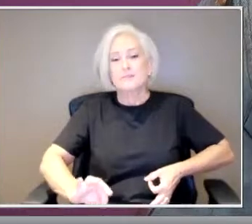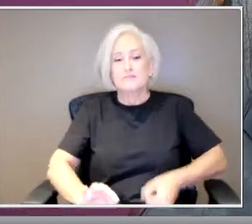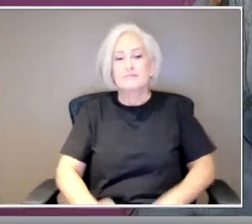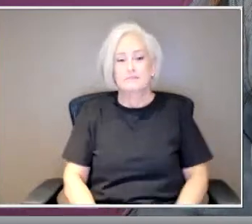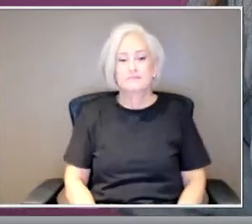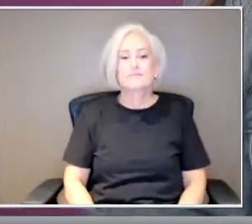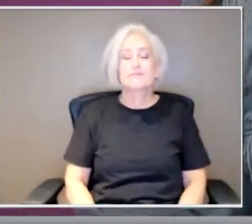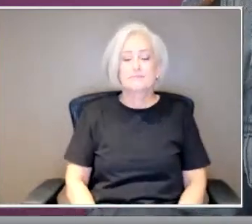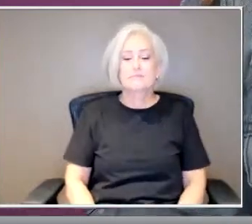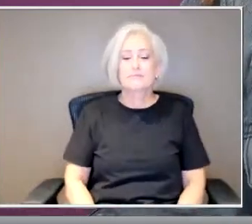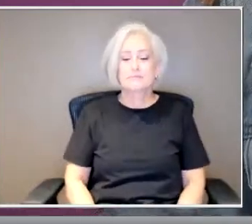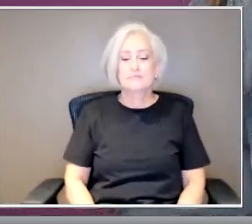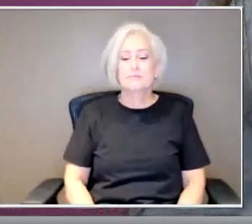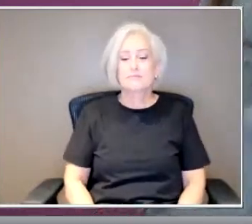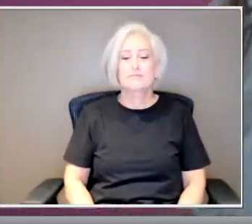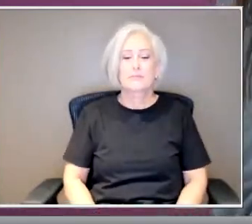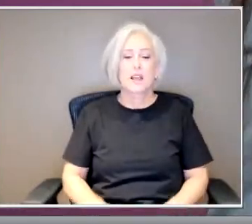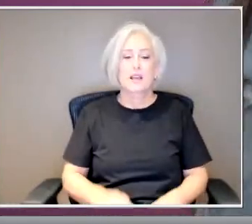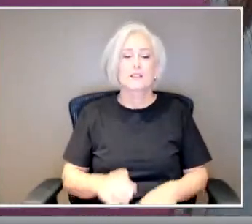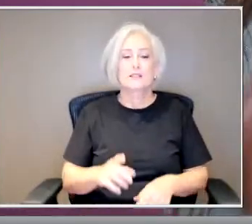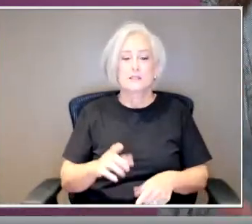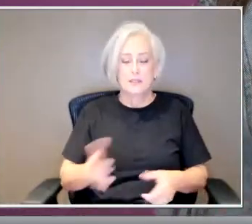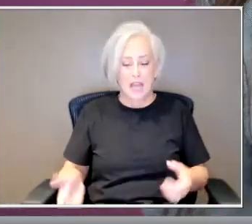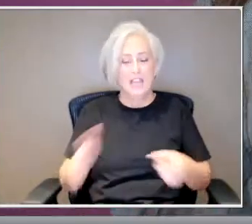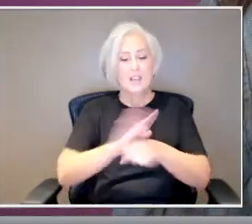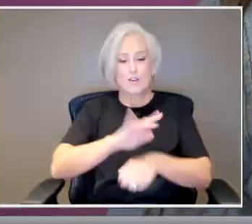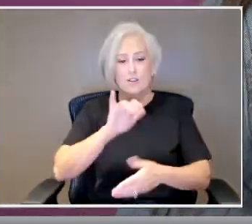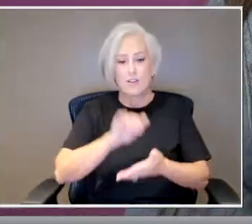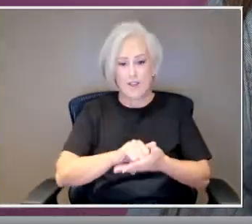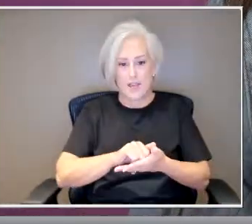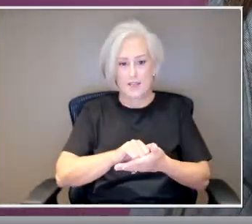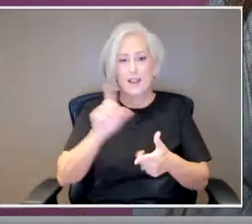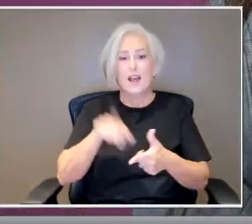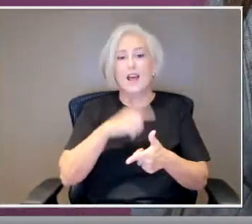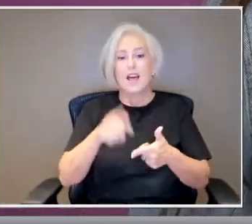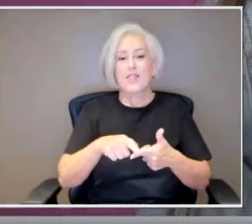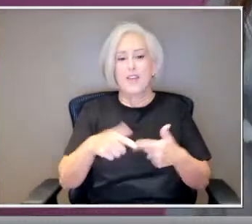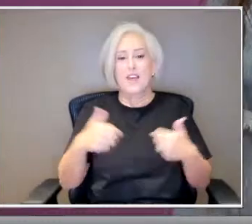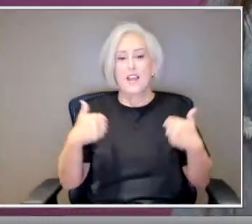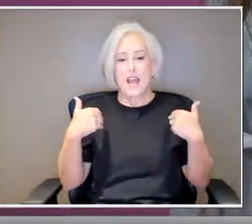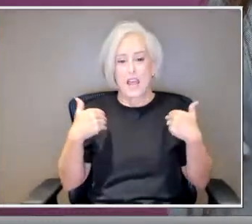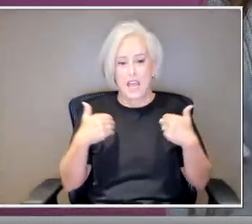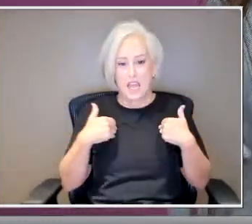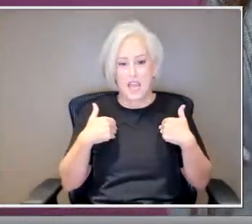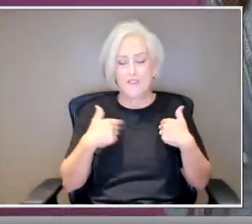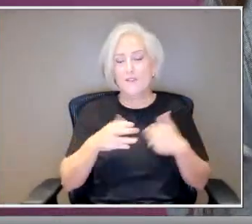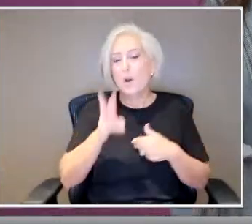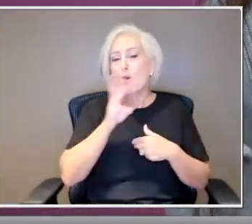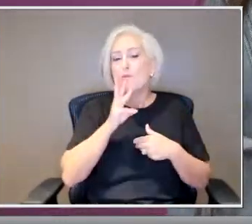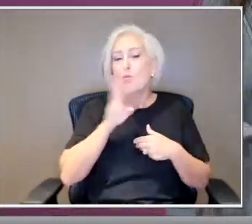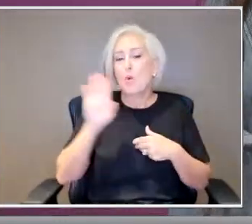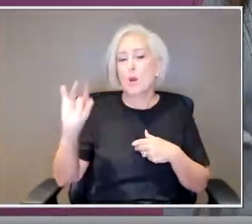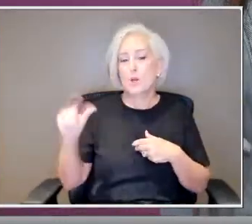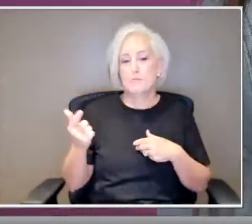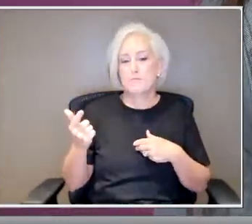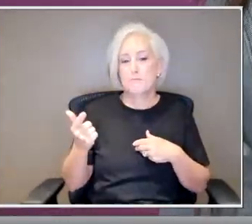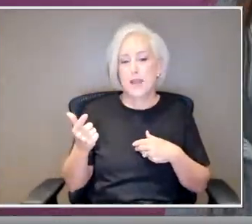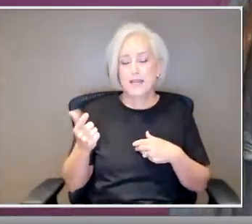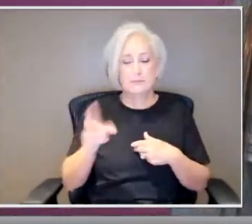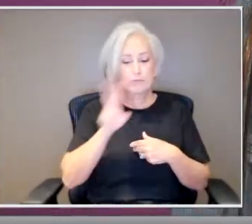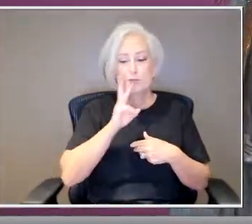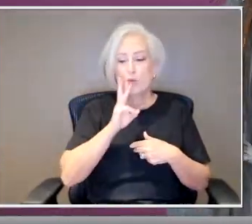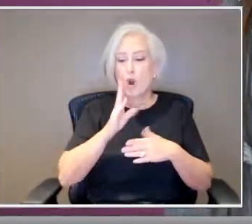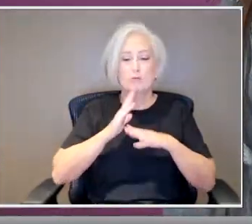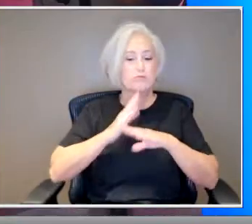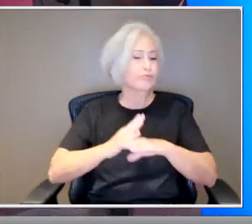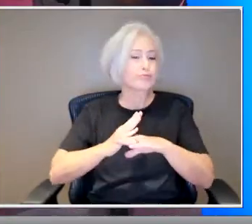in. So I covered that, and then I also have a water bag. I change bags, and it's waterproof. Nothing gets in either. So